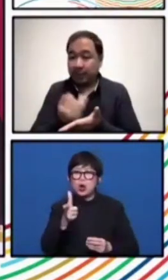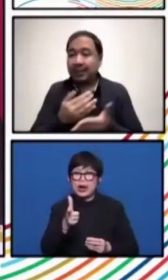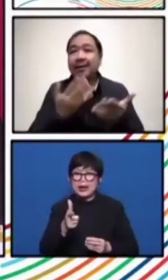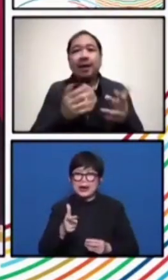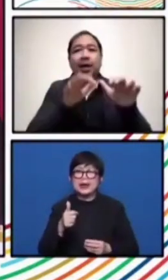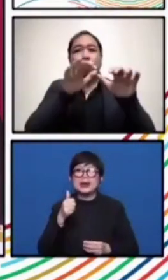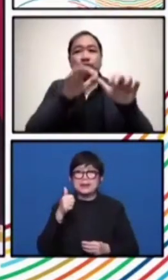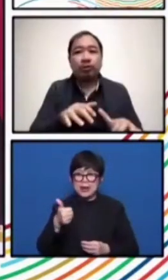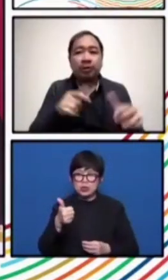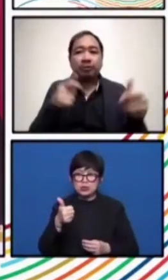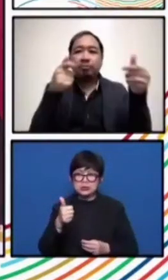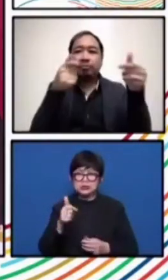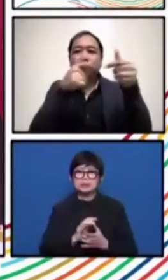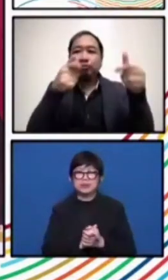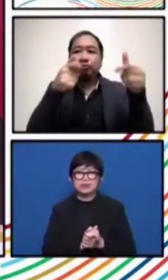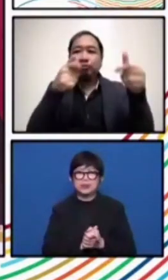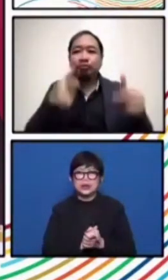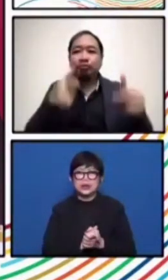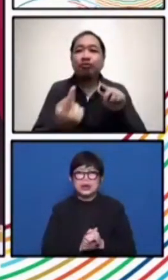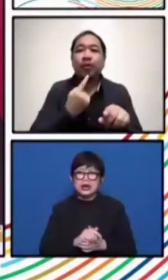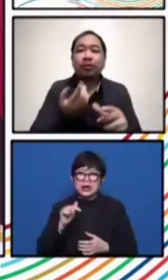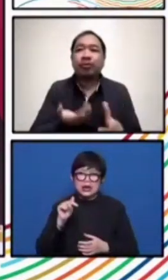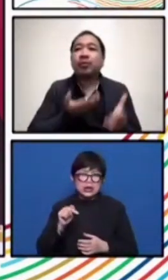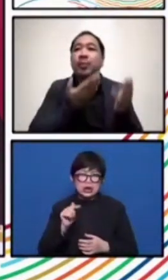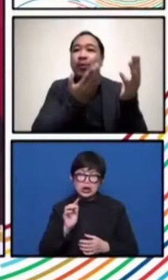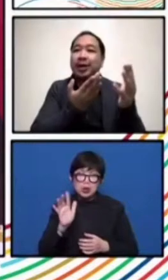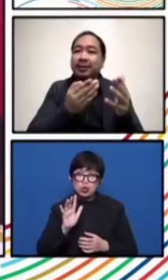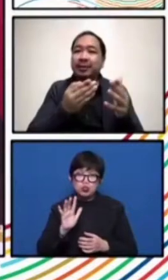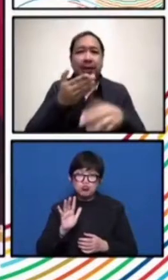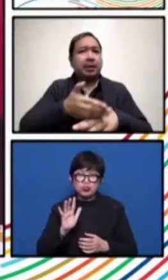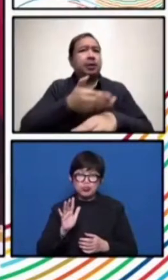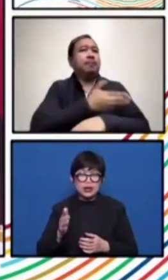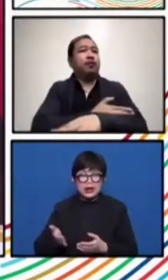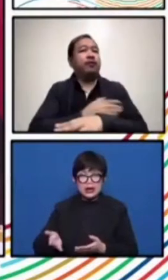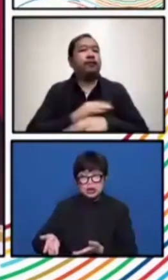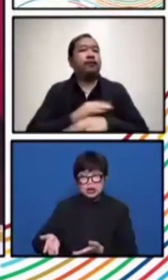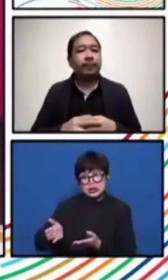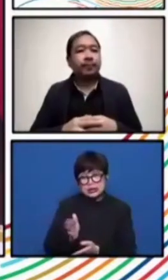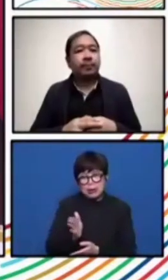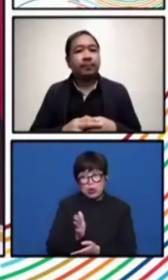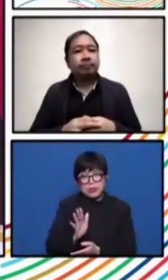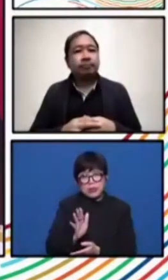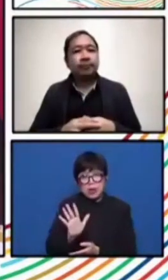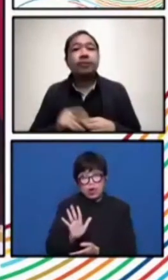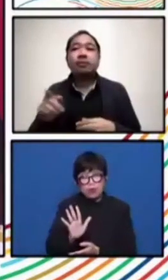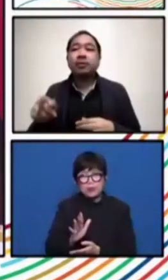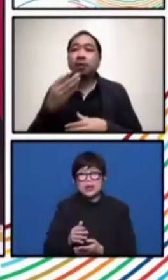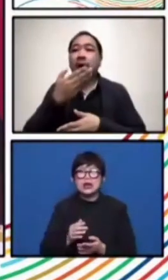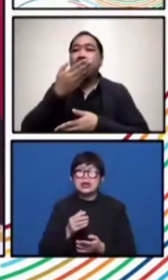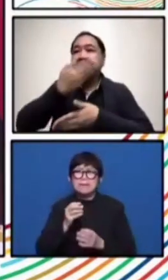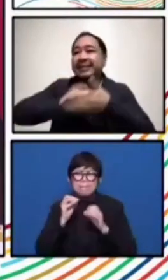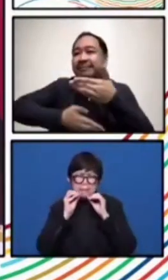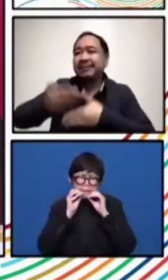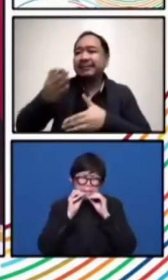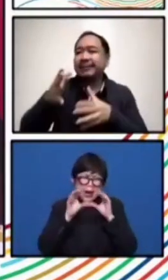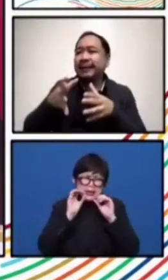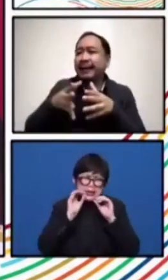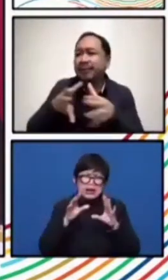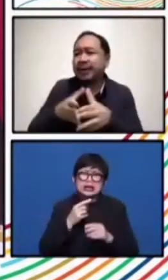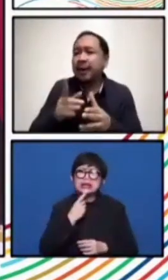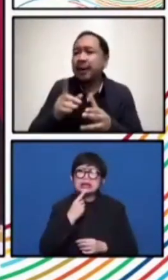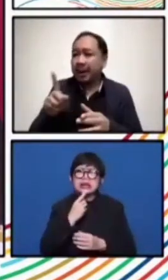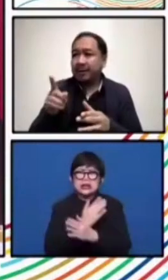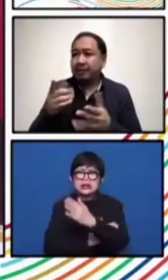this is something that was not the case before we spoke a lot about for example disability but we did not per se have the tools in place